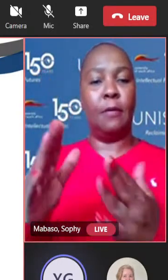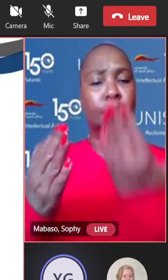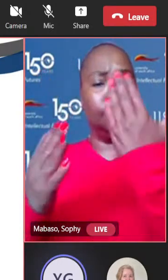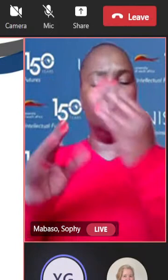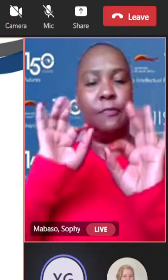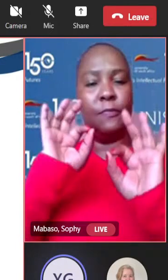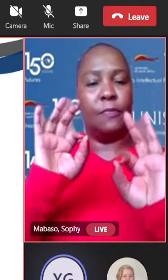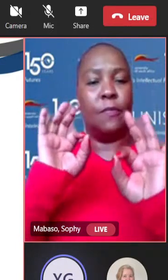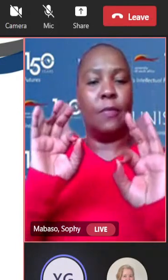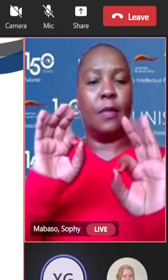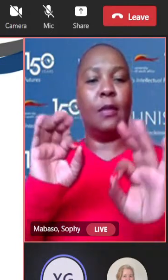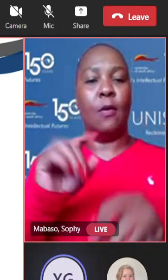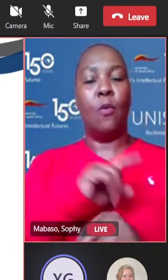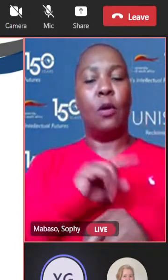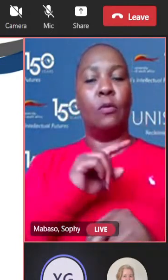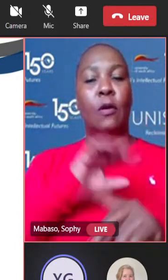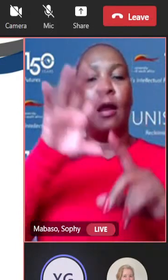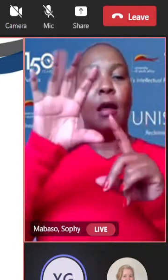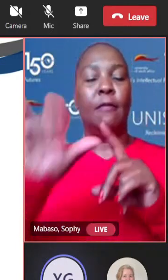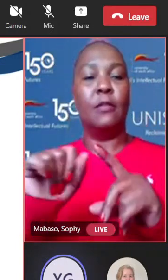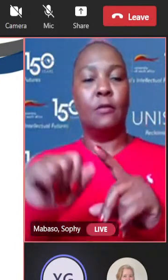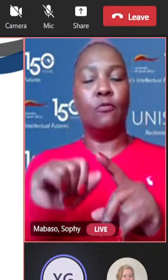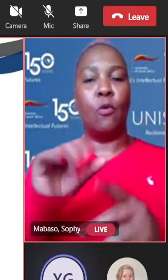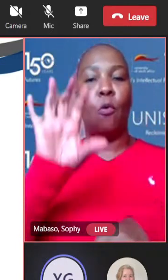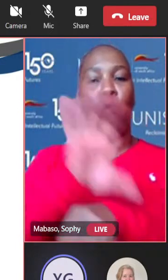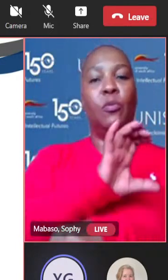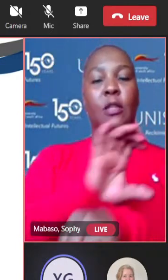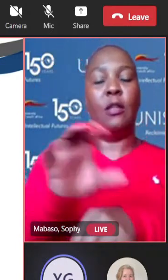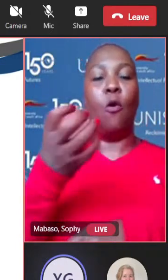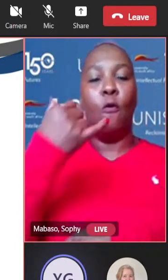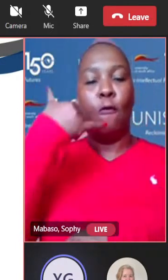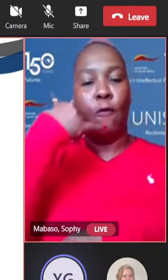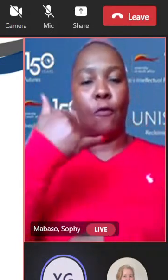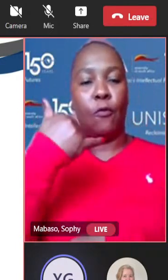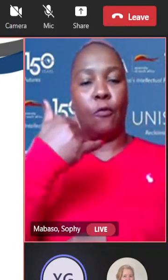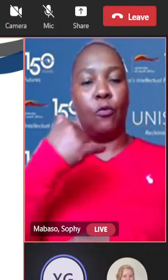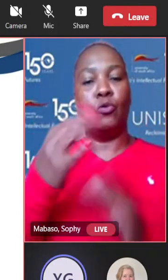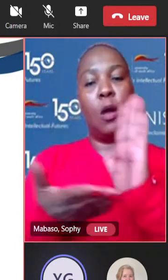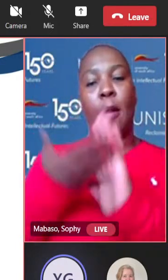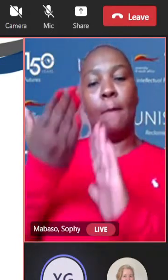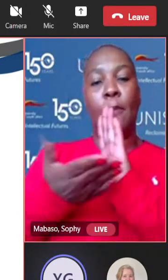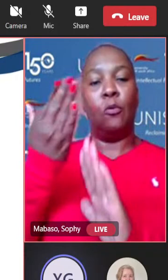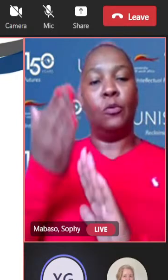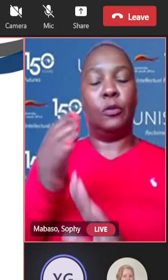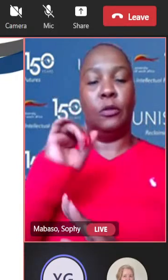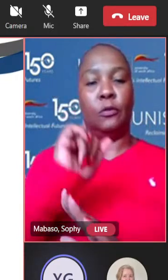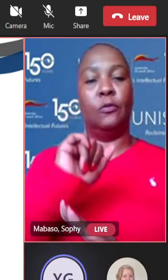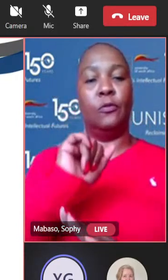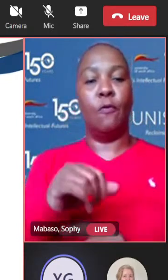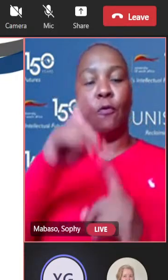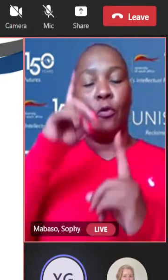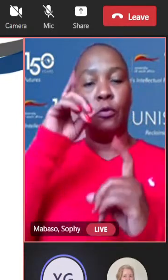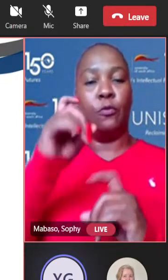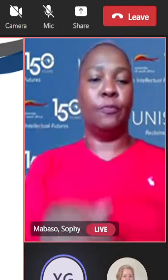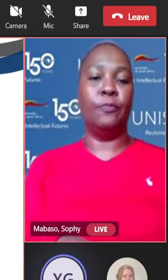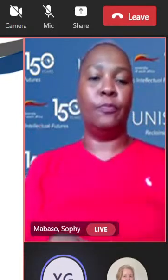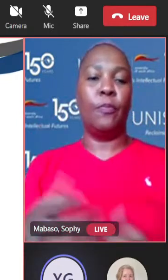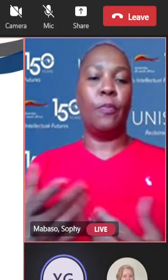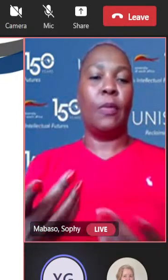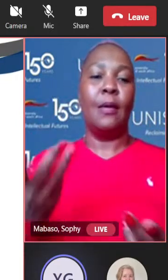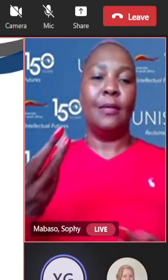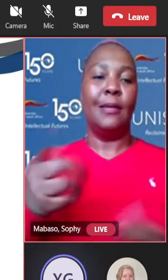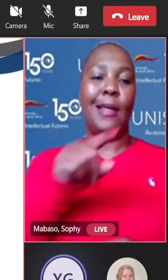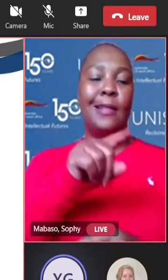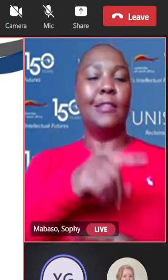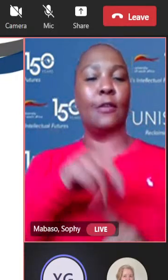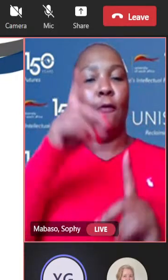just go find it on your computer or phone when you are looking to upload your picture. right? So there is a picture which we